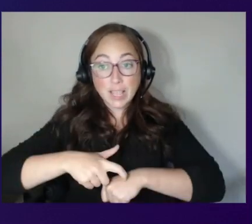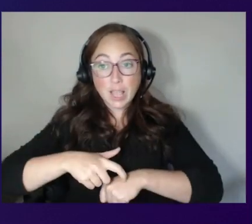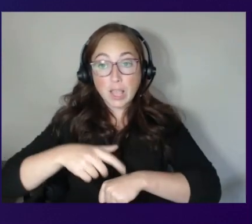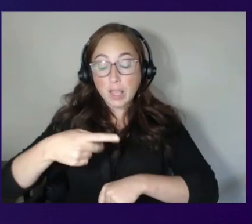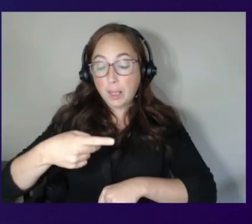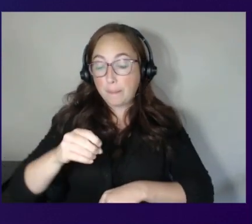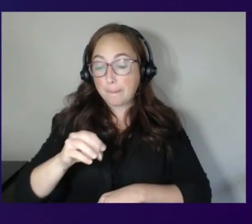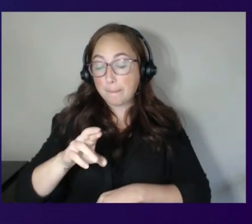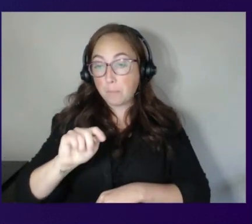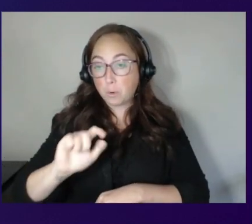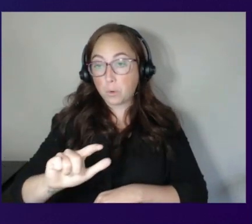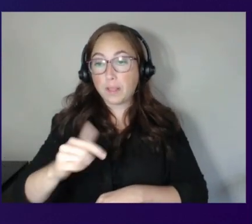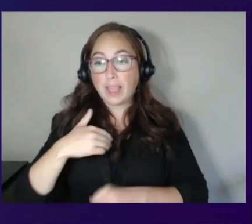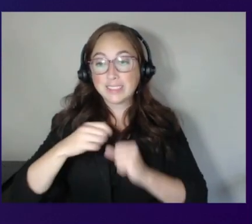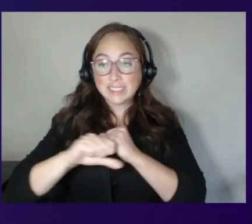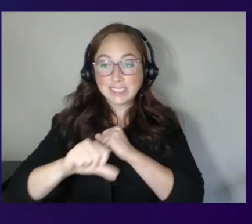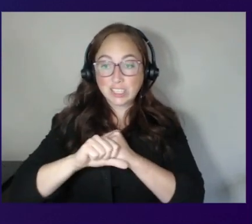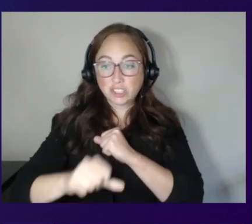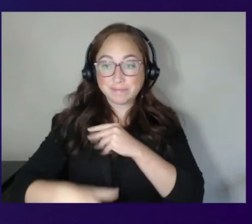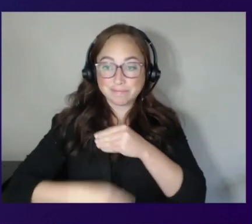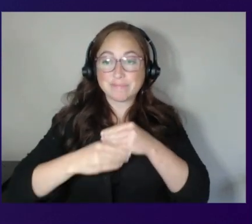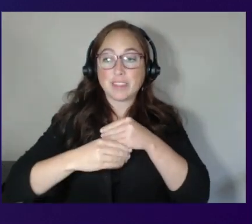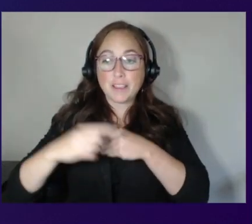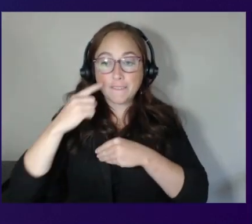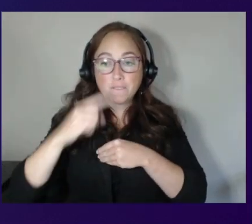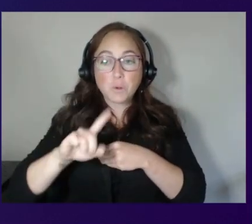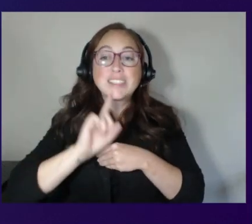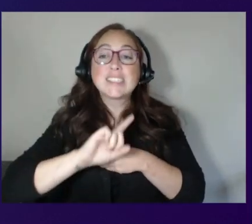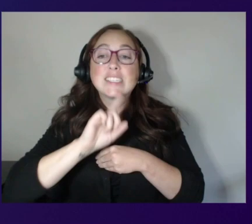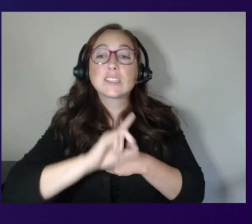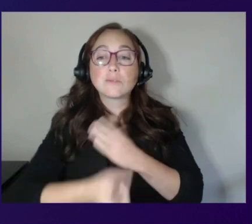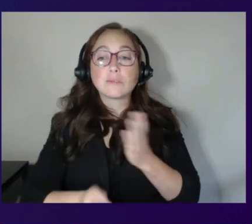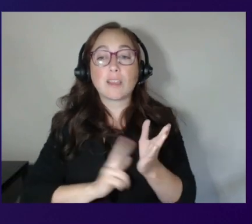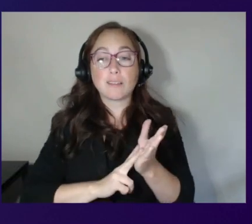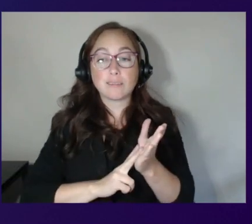the extension for single sign-on. And so here, the web